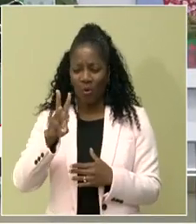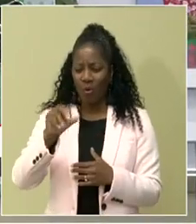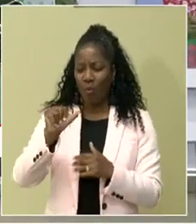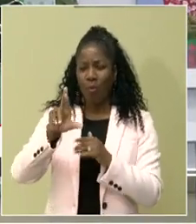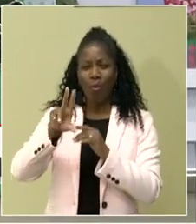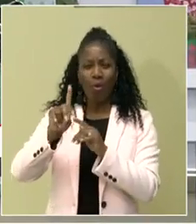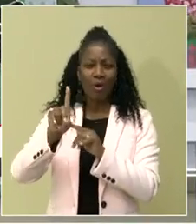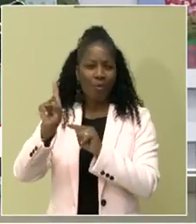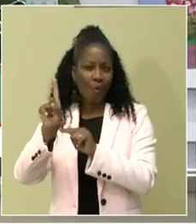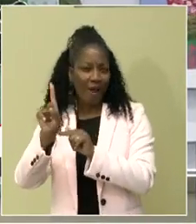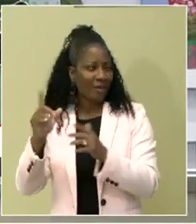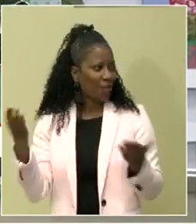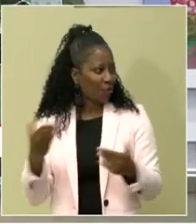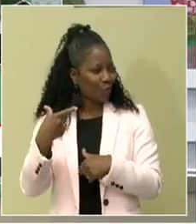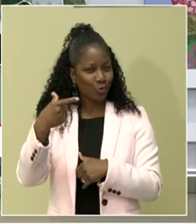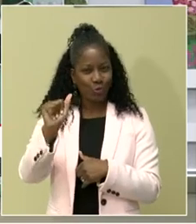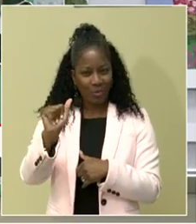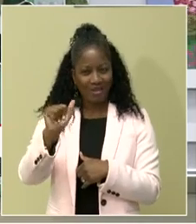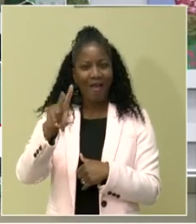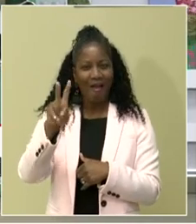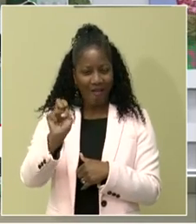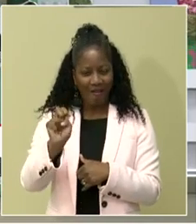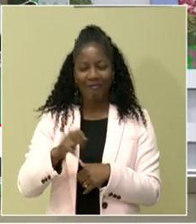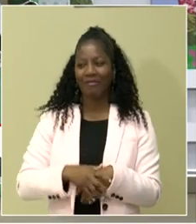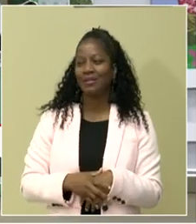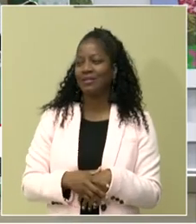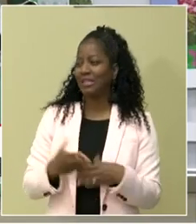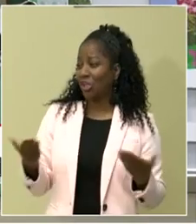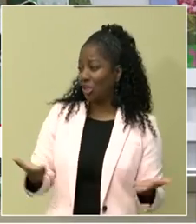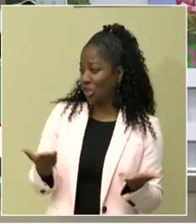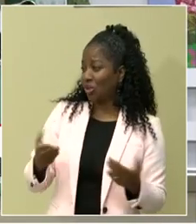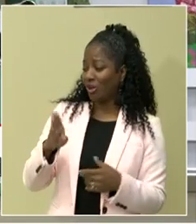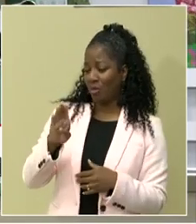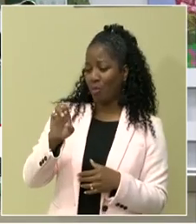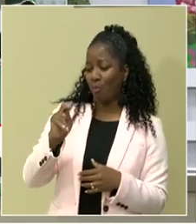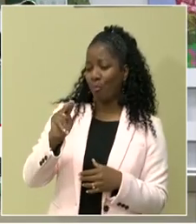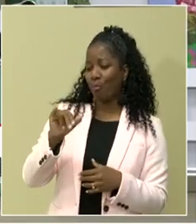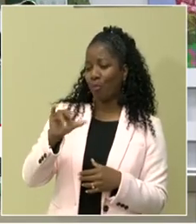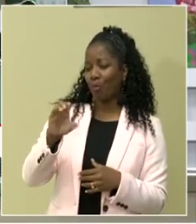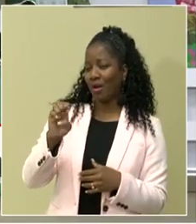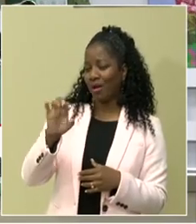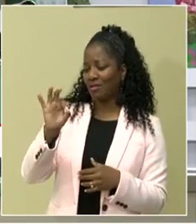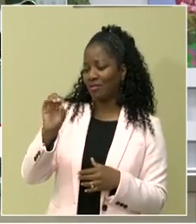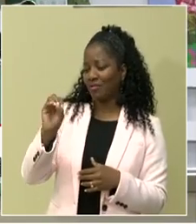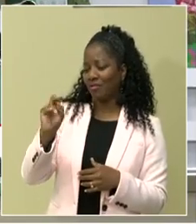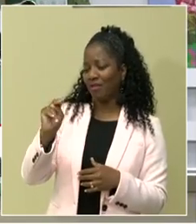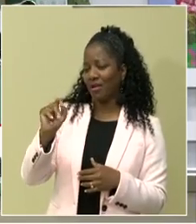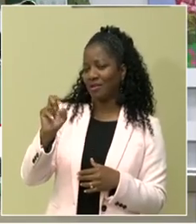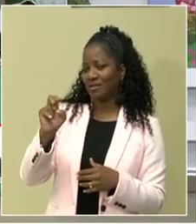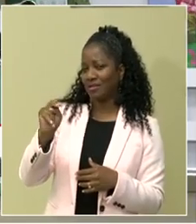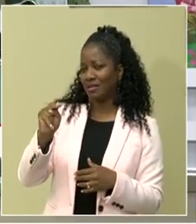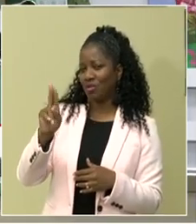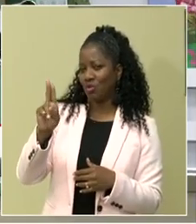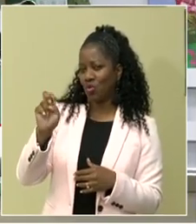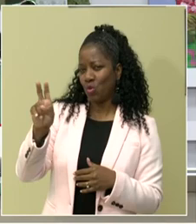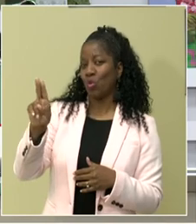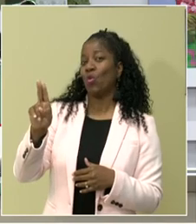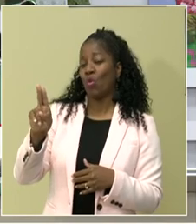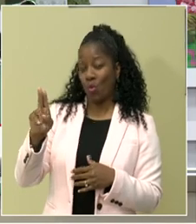on Georgia Avenue at the Bernice Fontenot Senior Wellness Center here in Ward